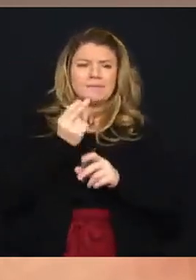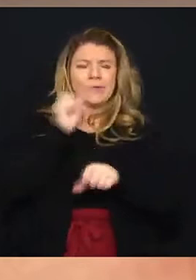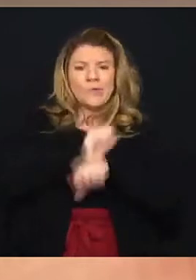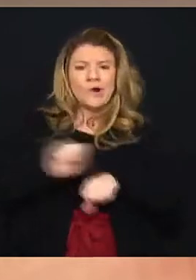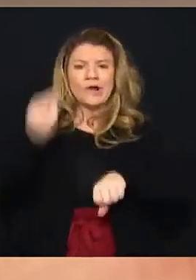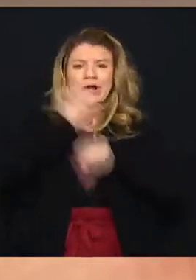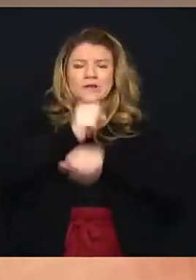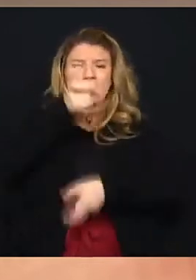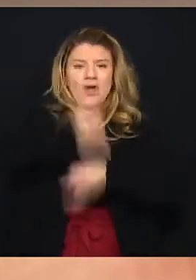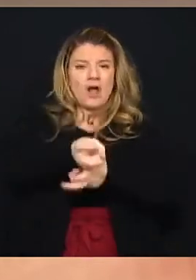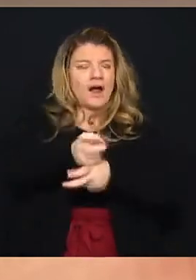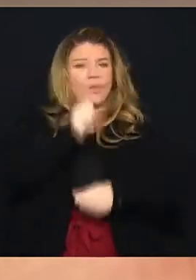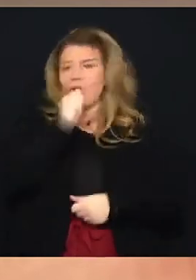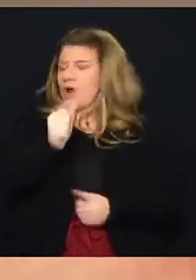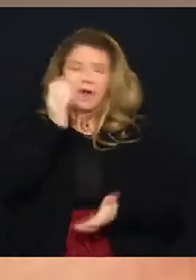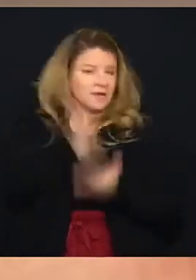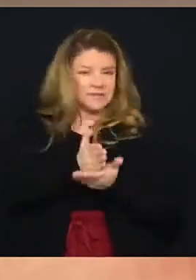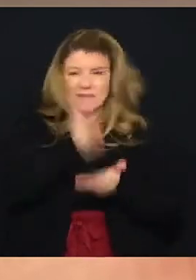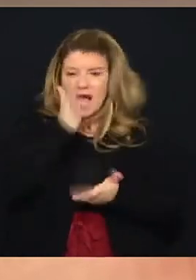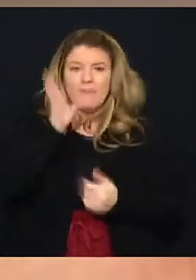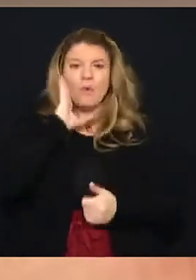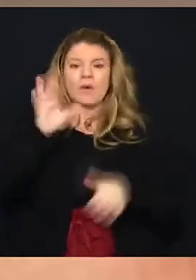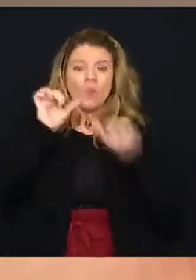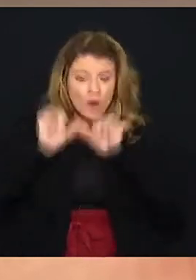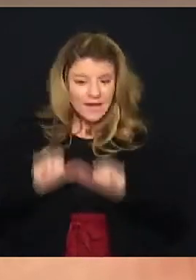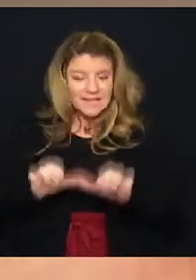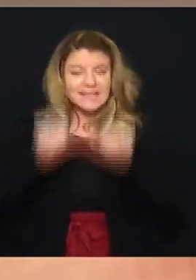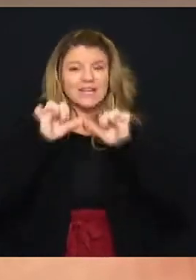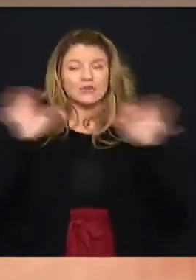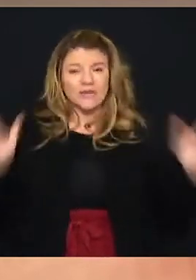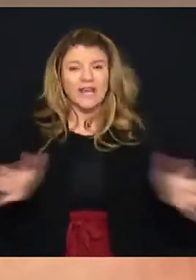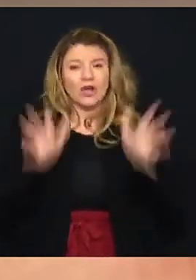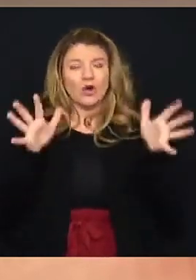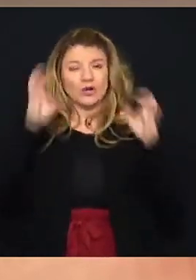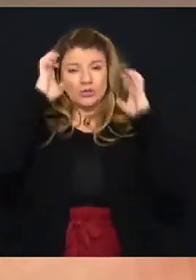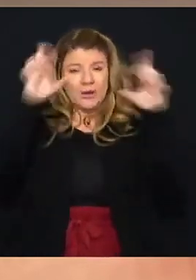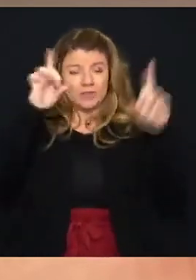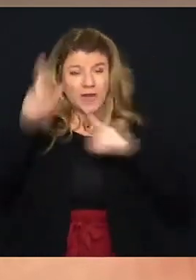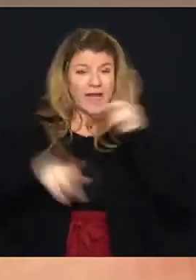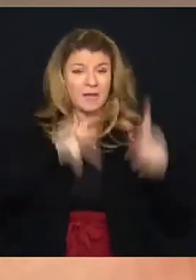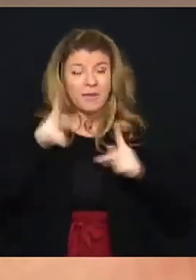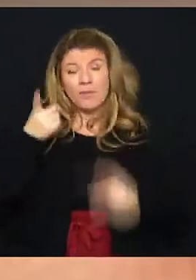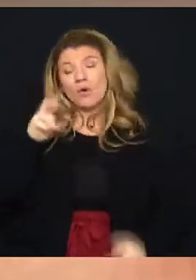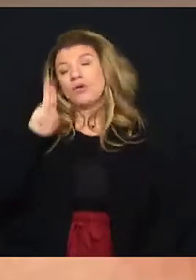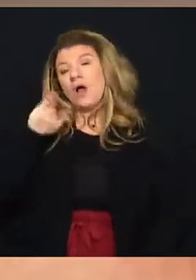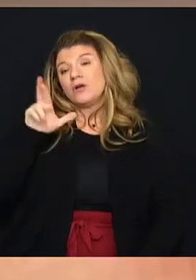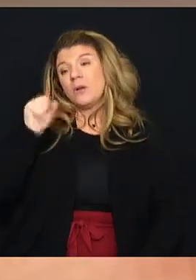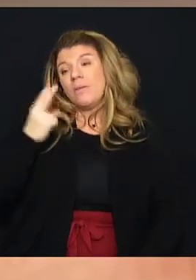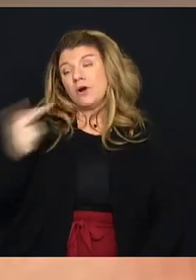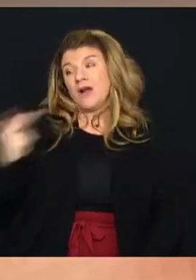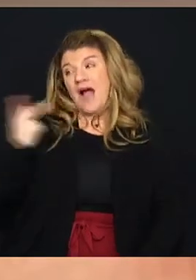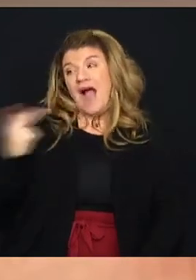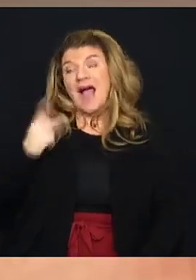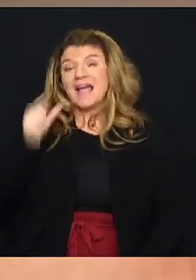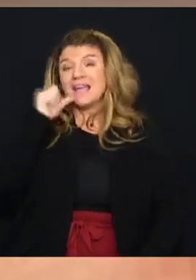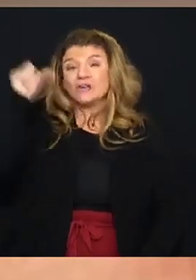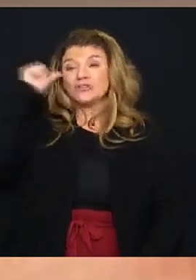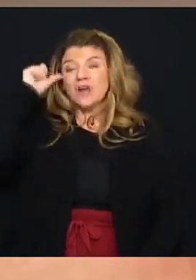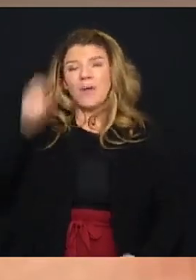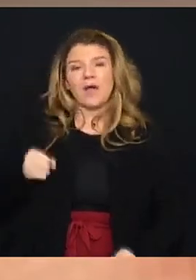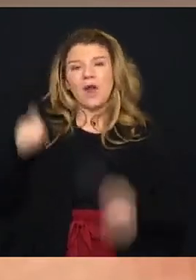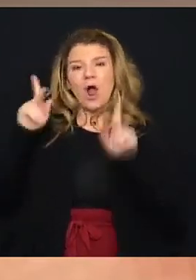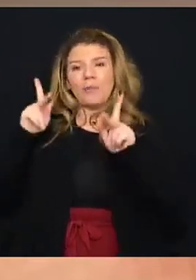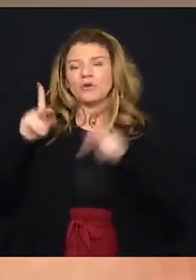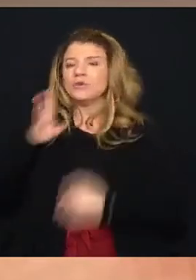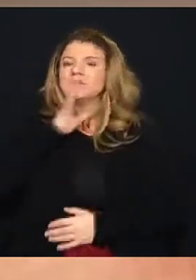and why we're not going to stop, why we're going to continue to press to educate people. Dr. Marsh and I had the opportunity yesterday to speak